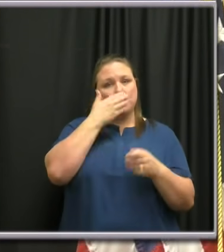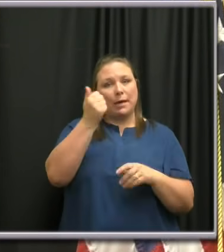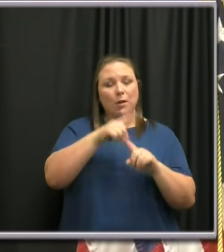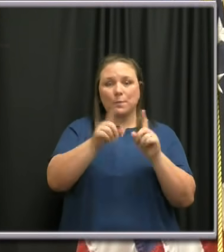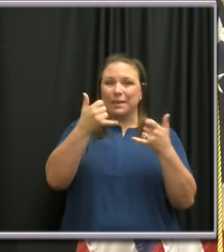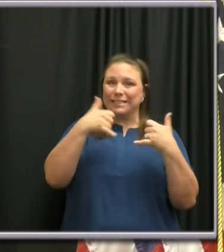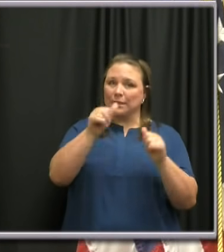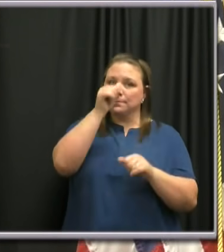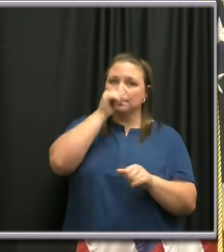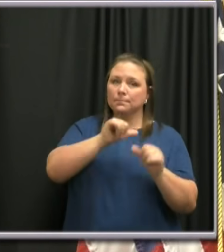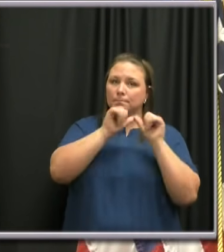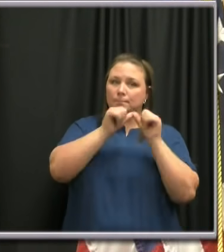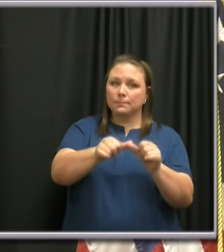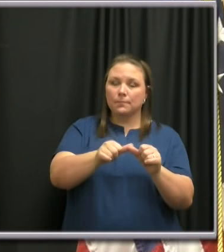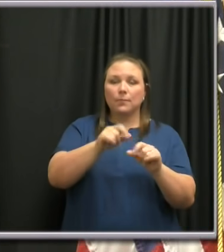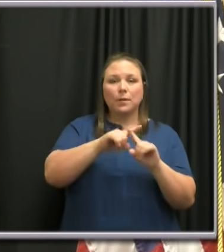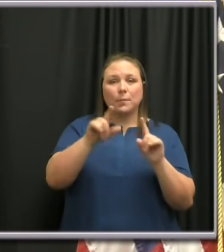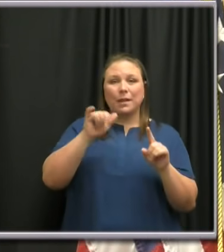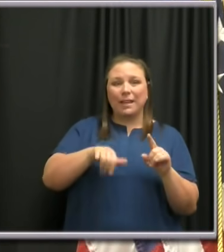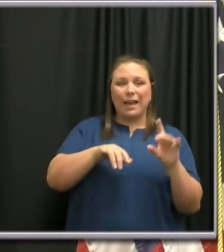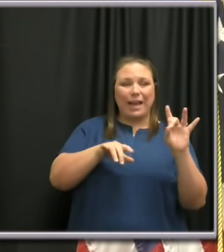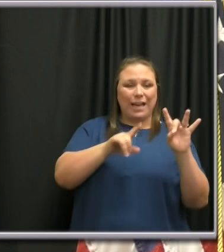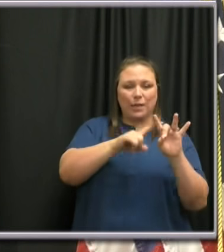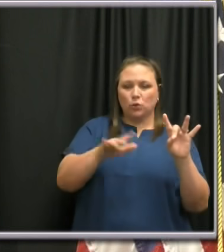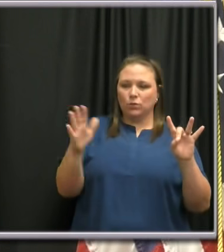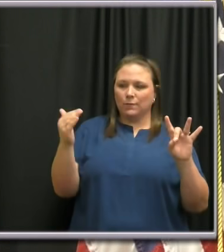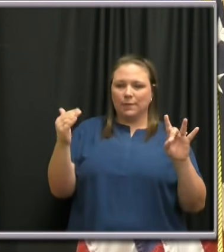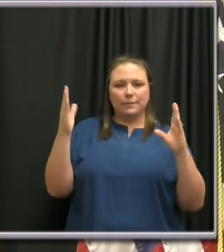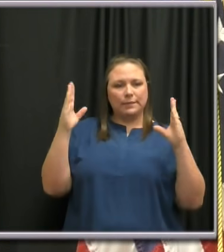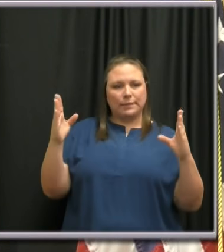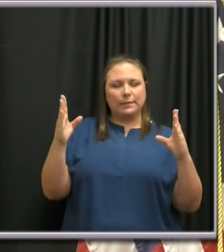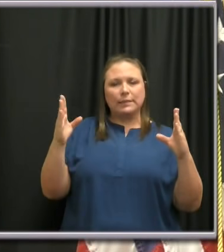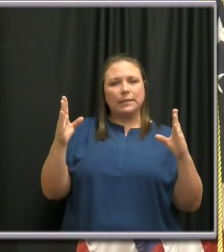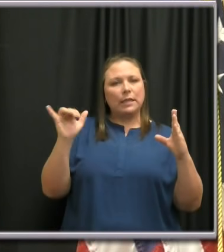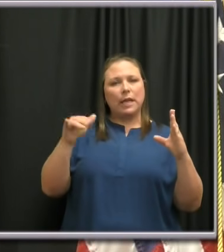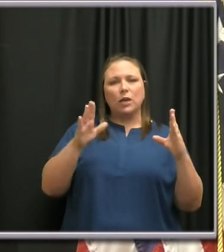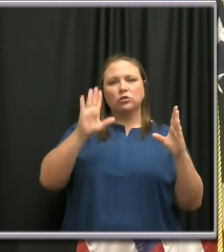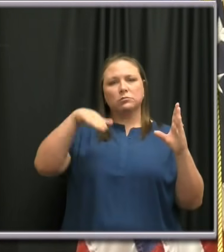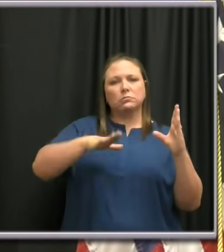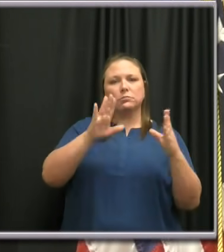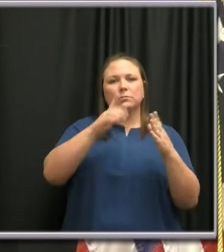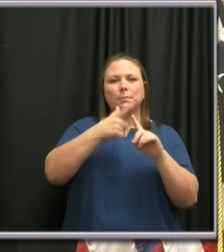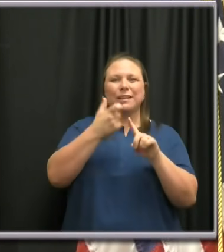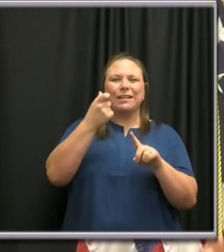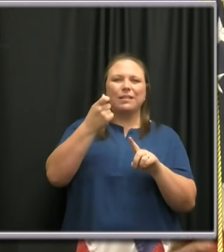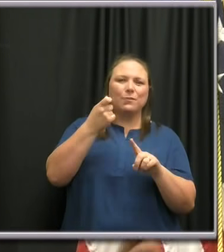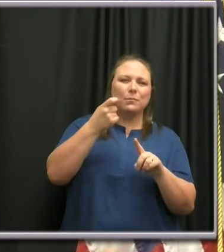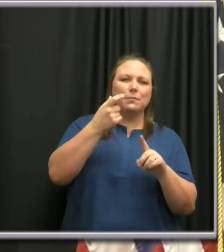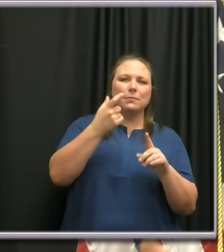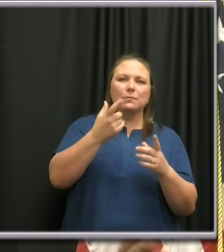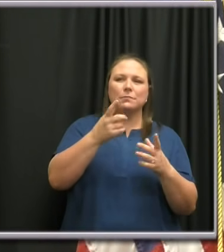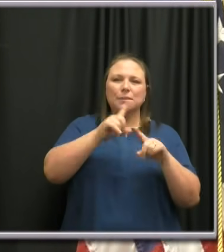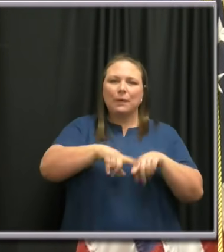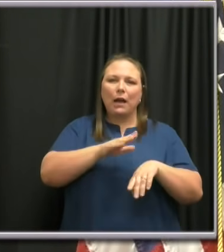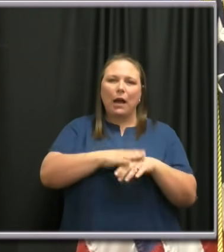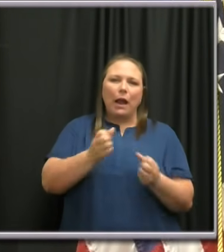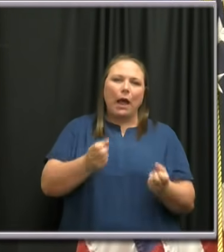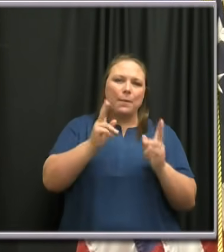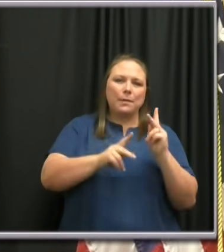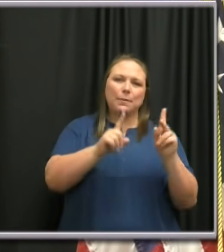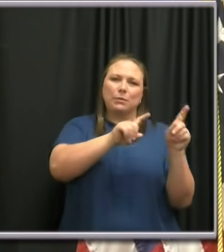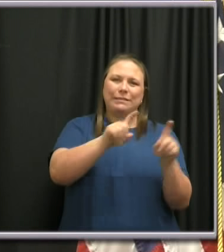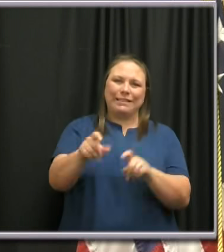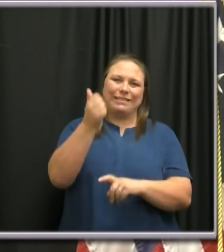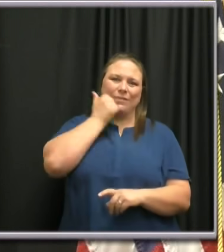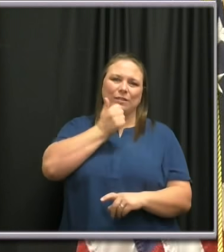still need to be vigilant. But I think the 8% to 15% is just statistical variation depending on the people who come to be tested from day to day.